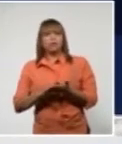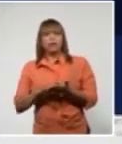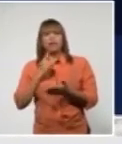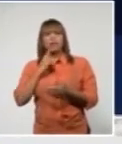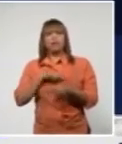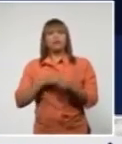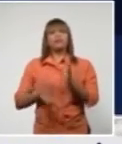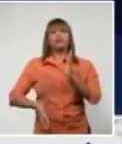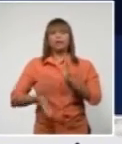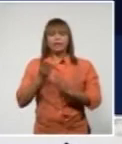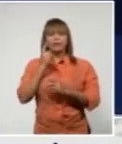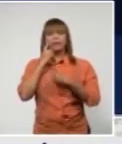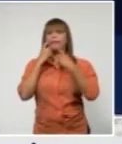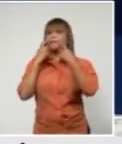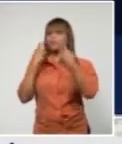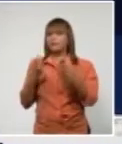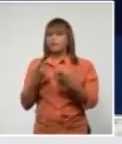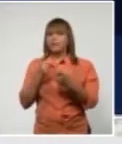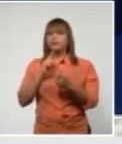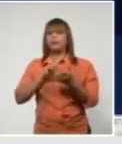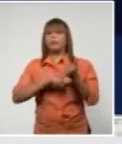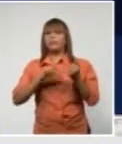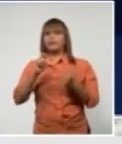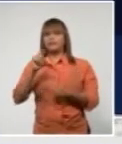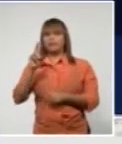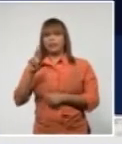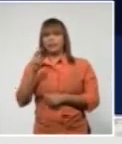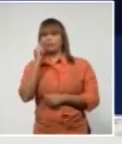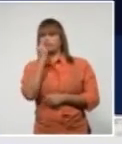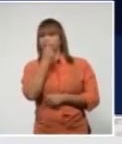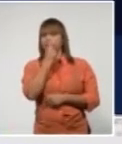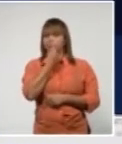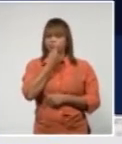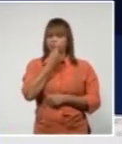monitored. This is the situation in Cuba.